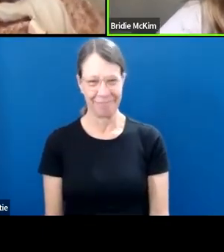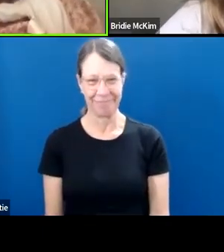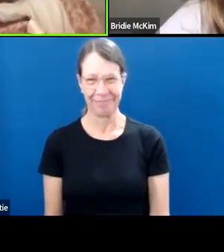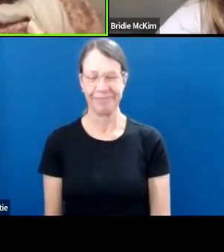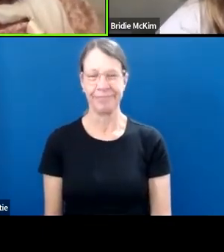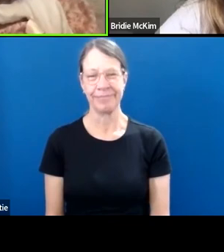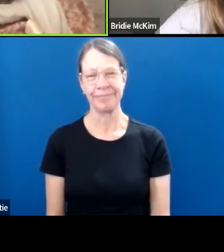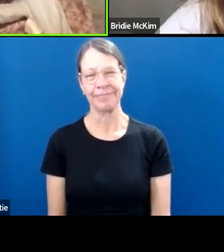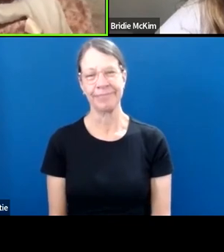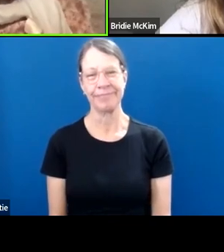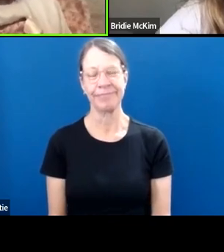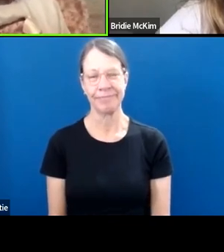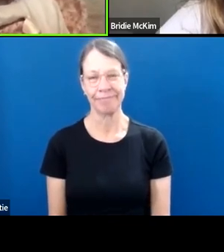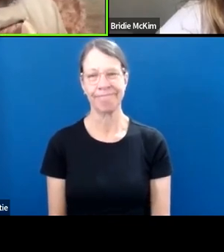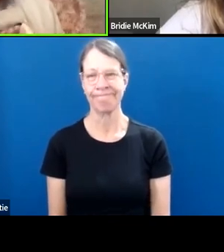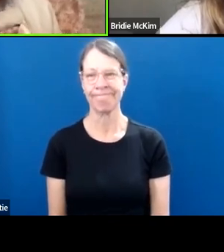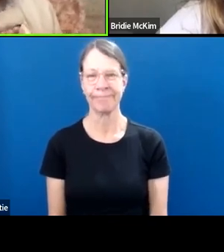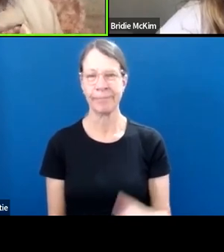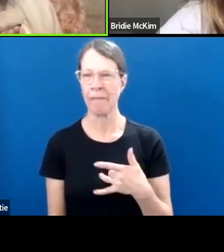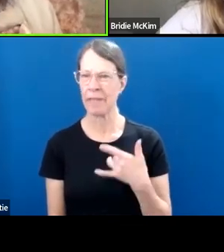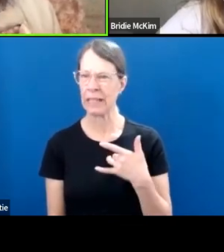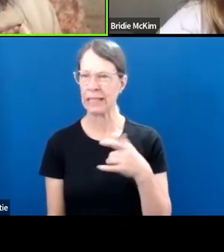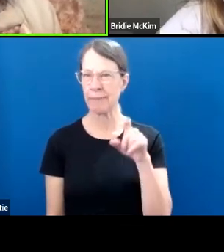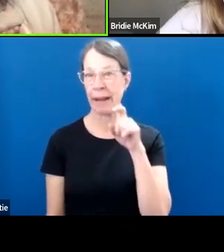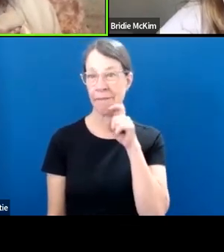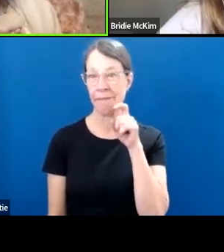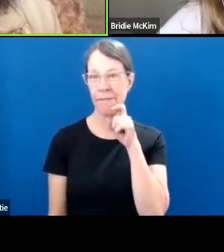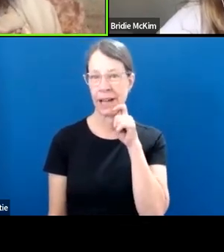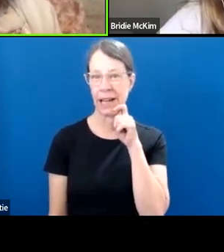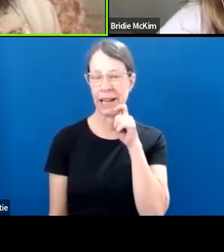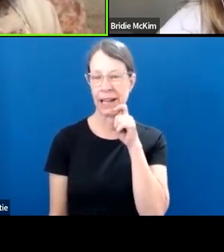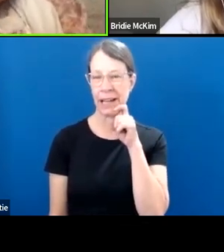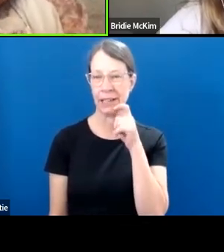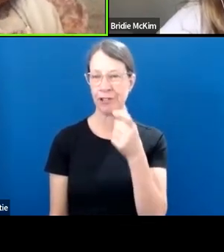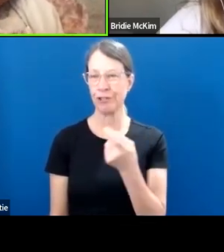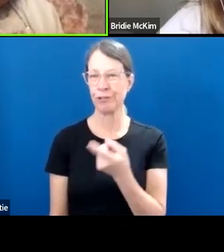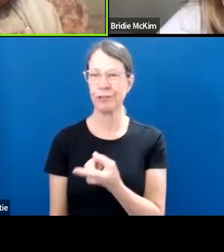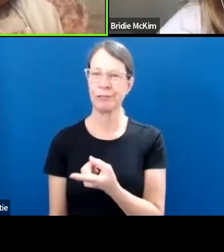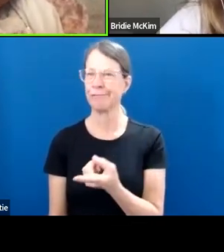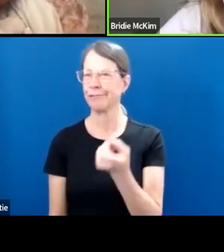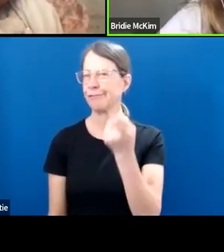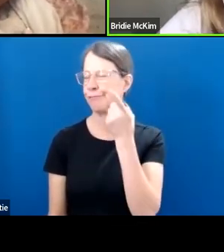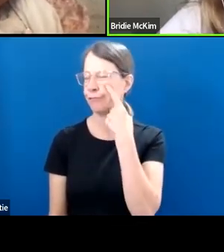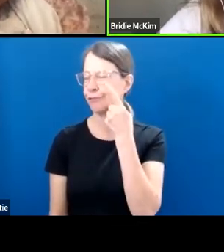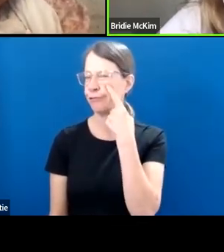Look, it's been fun dipping in and out of different mediums.